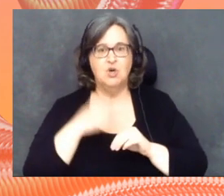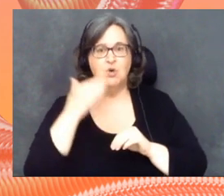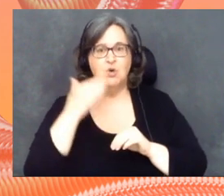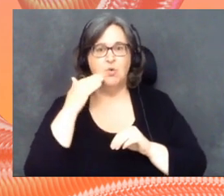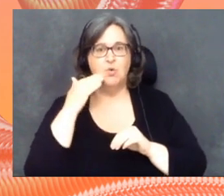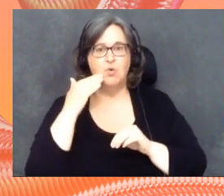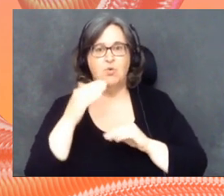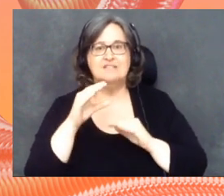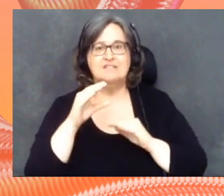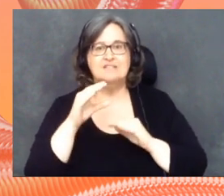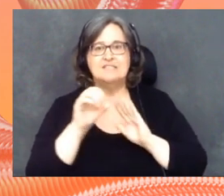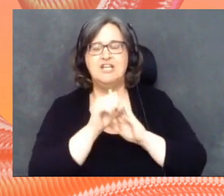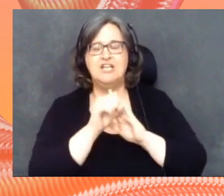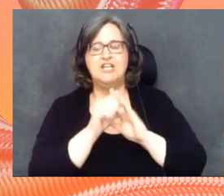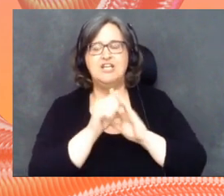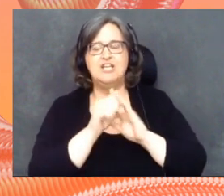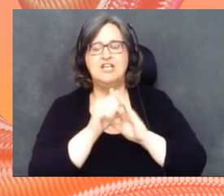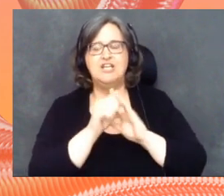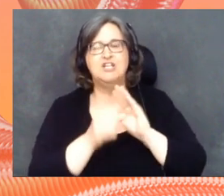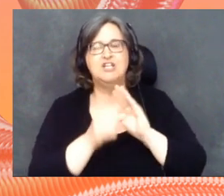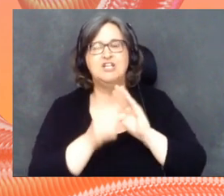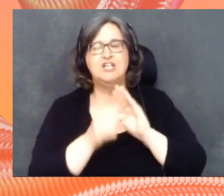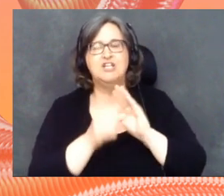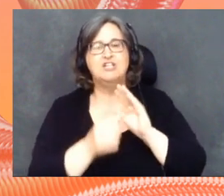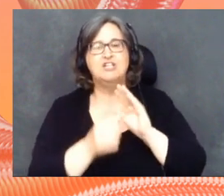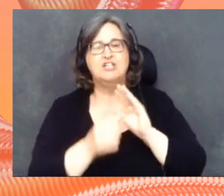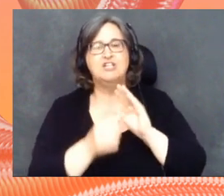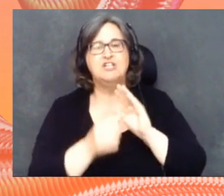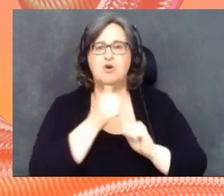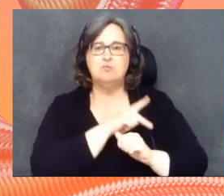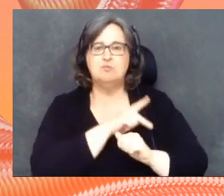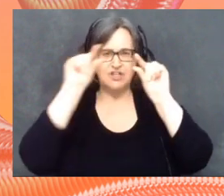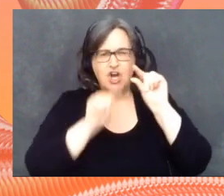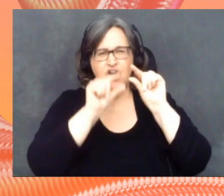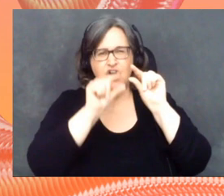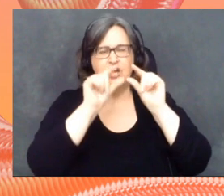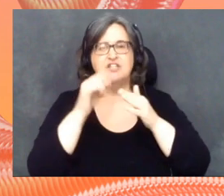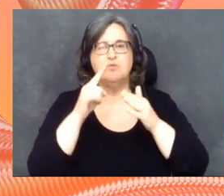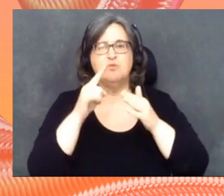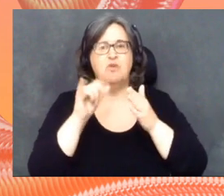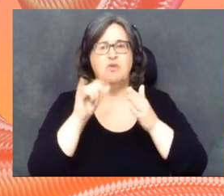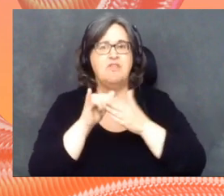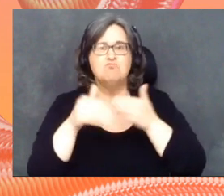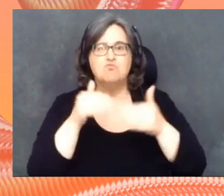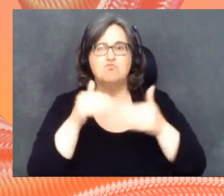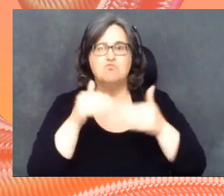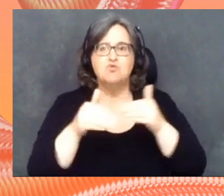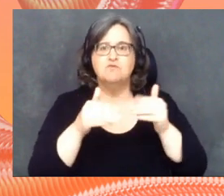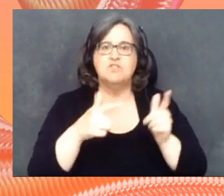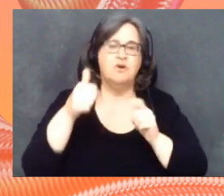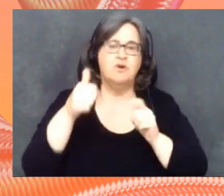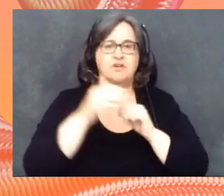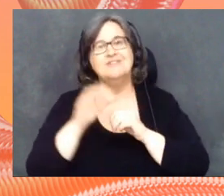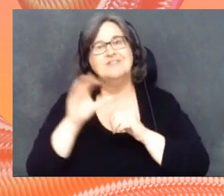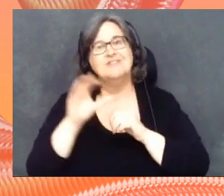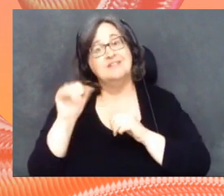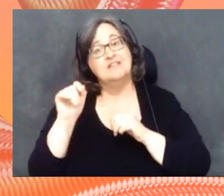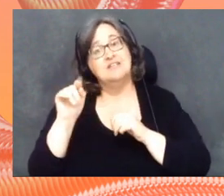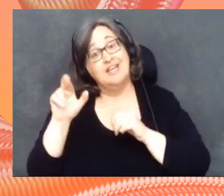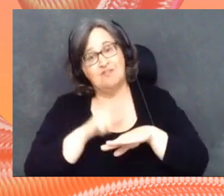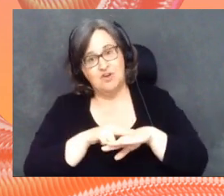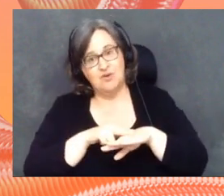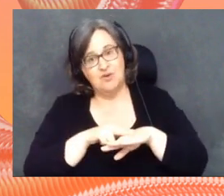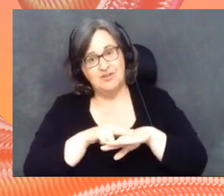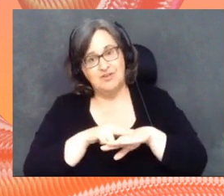most personal point of a chart because it's the one that moves quickest. And so Cancer, of course, is